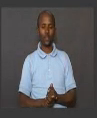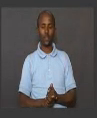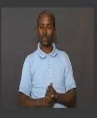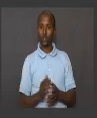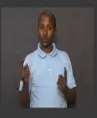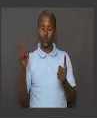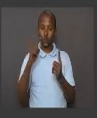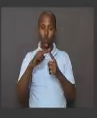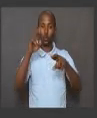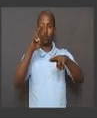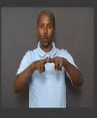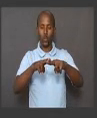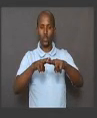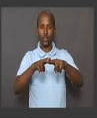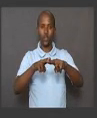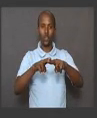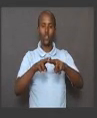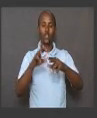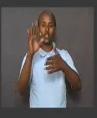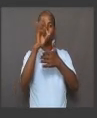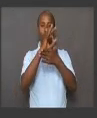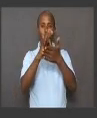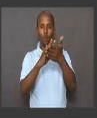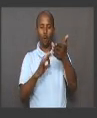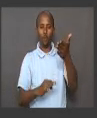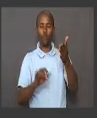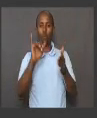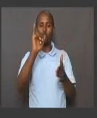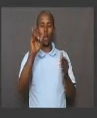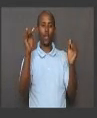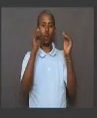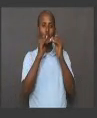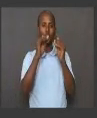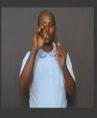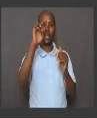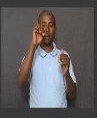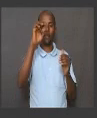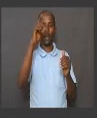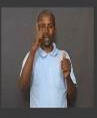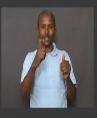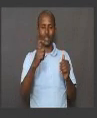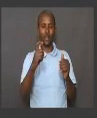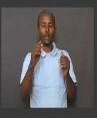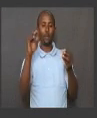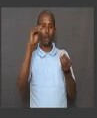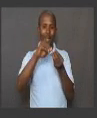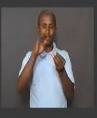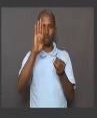In order to put this into the form of y equals mx plus